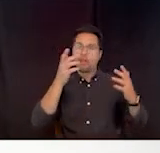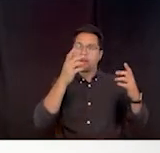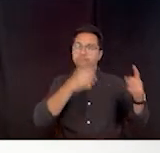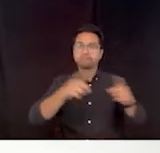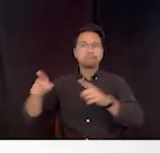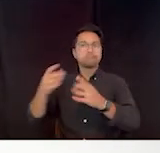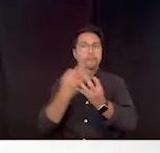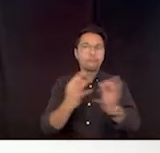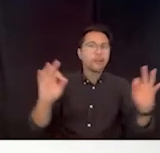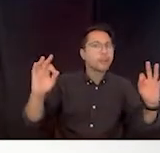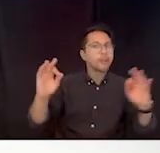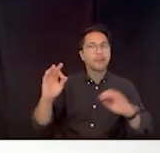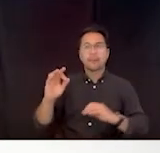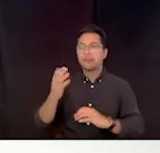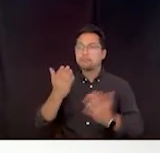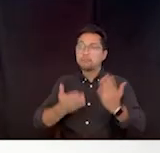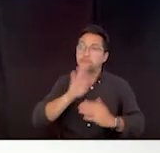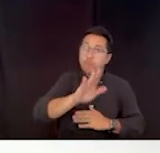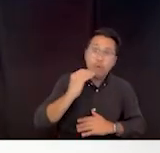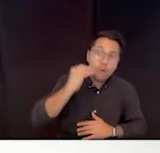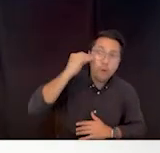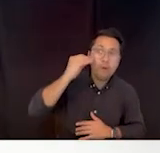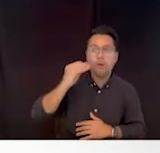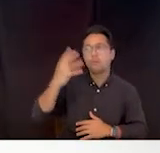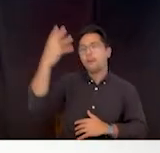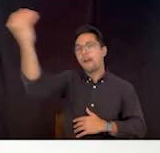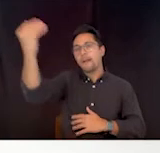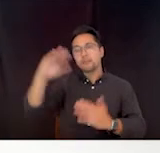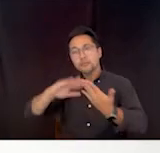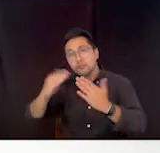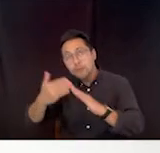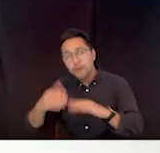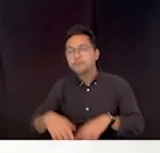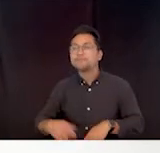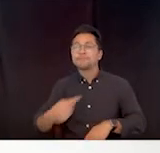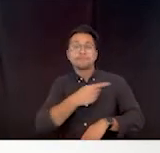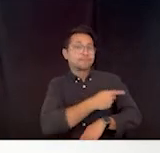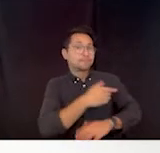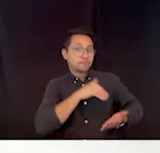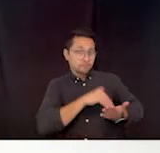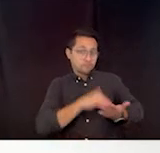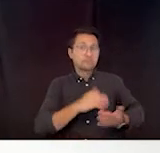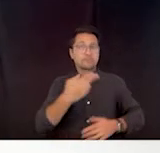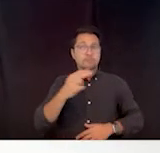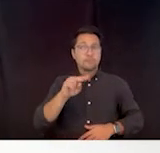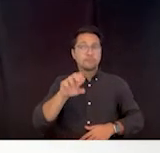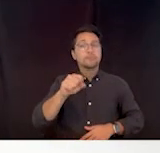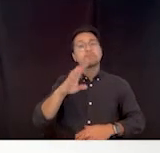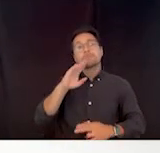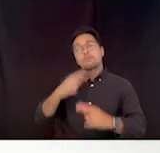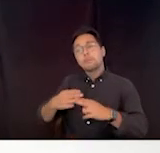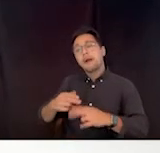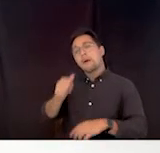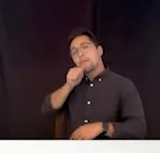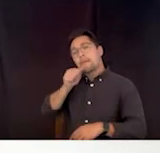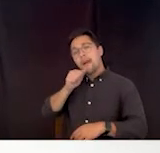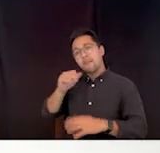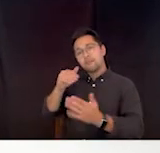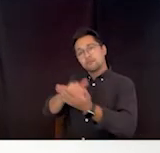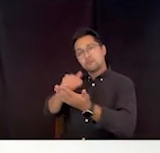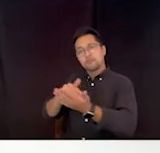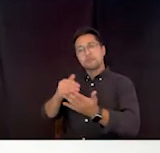are in a natural setting to children. Now, Dr. Hans is going to share with you how private providers can help you during that early intervention